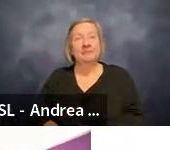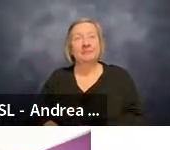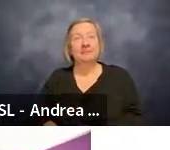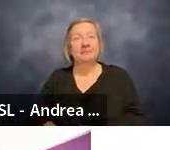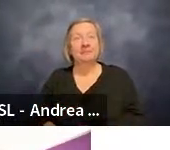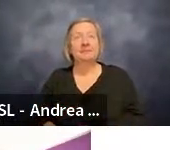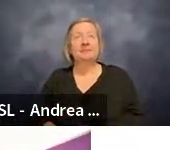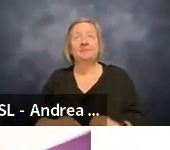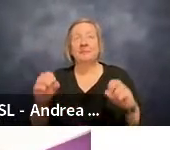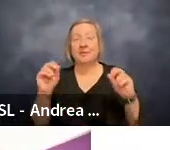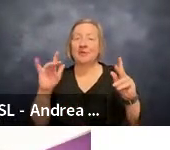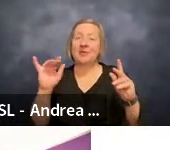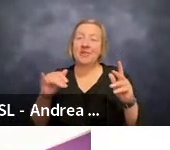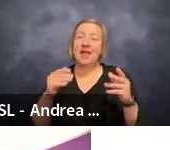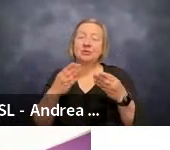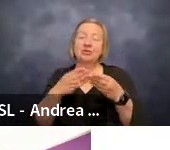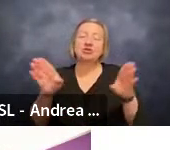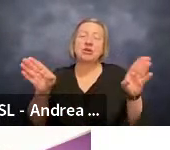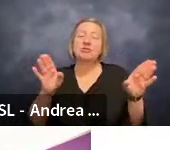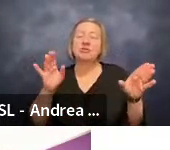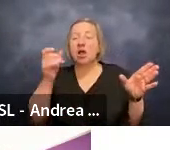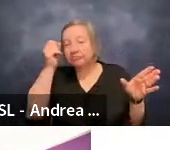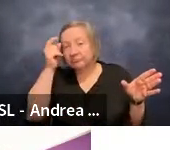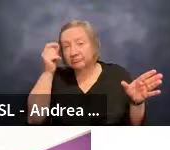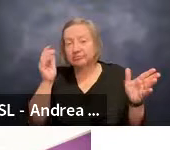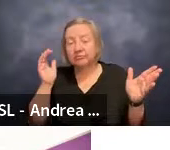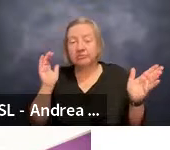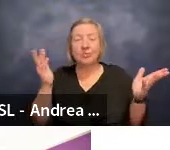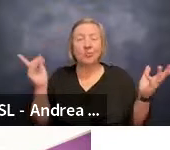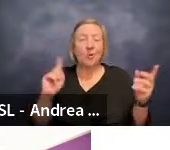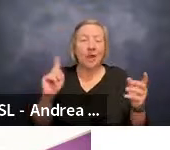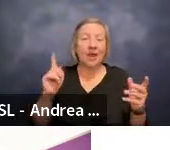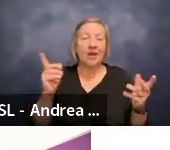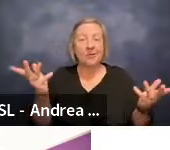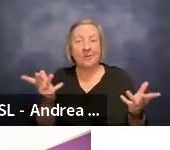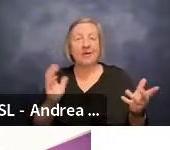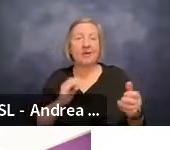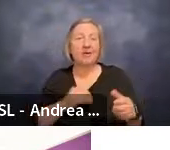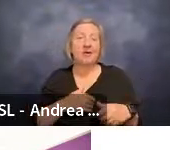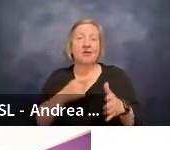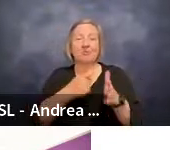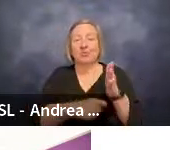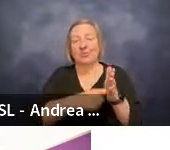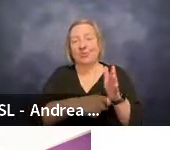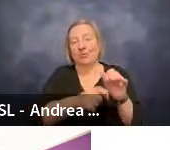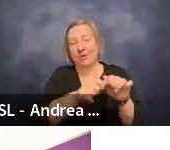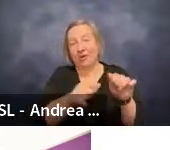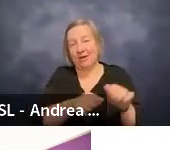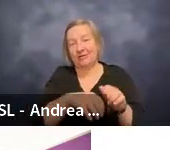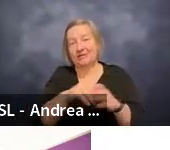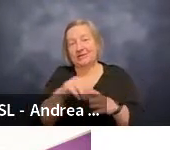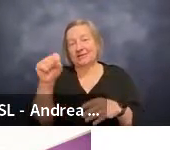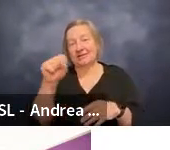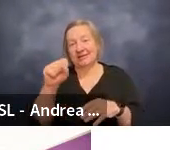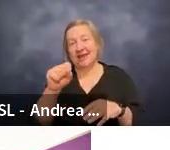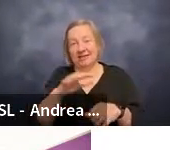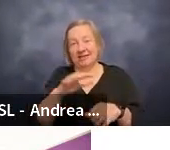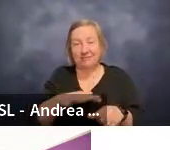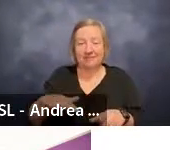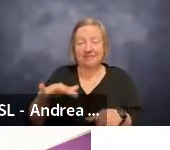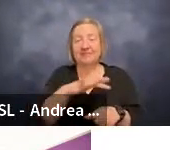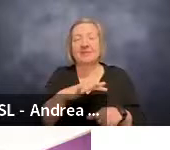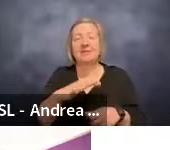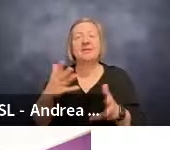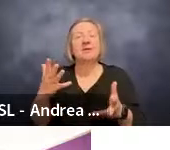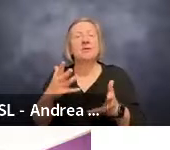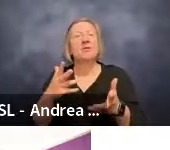All right, so that was the high level picture of our toll facilities in the Seattle area. We'll talk about a little bit about what it means or what it feels